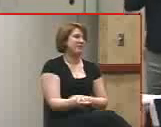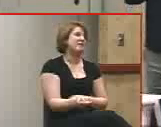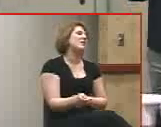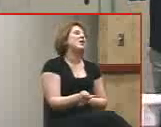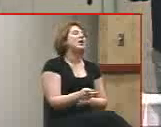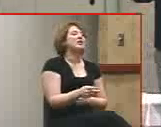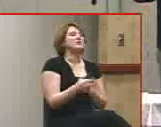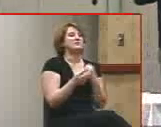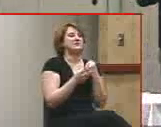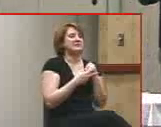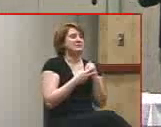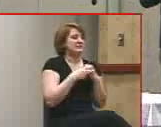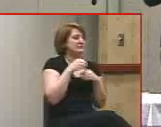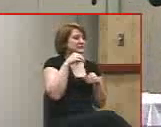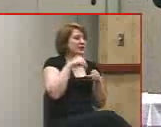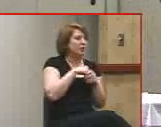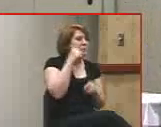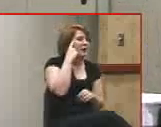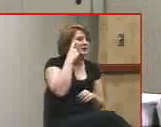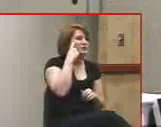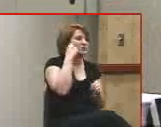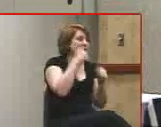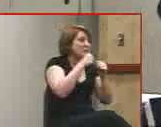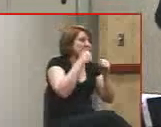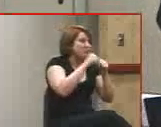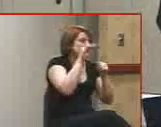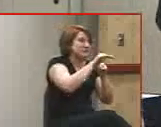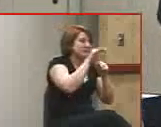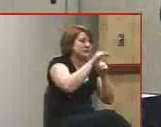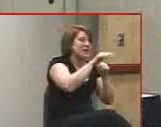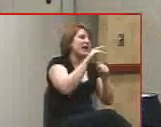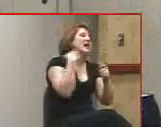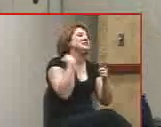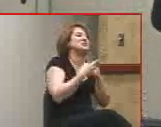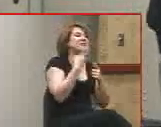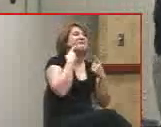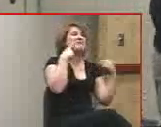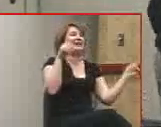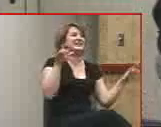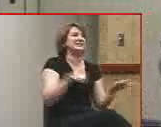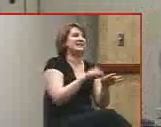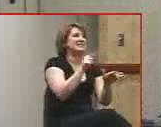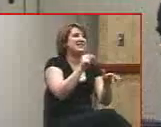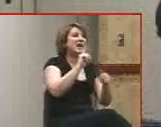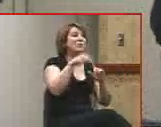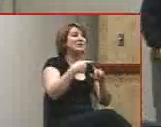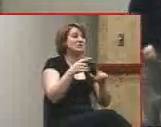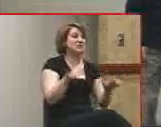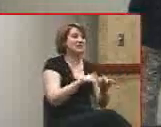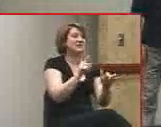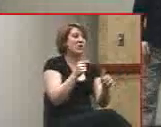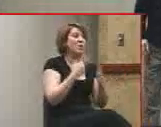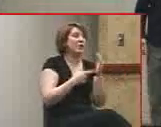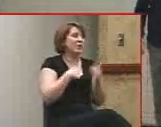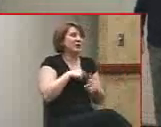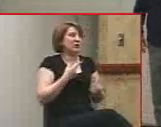it in her mind. Just keep it in her mind. Keep it in her mind until she finally does it. And when she does it, what do we need to